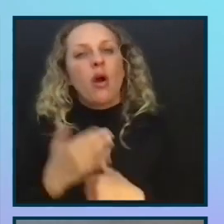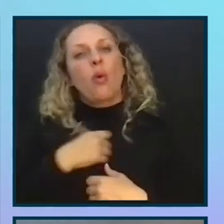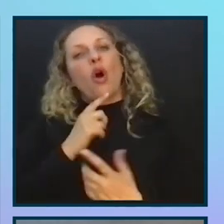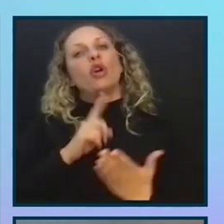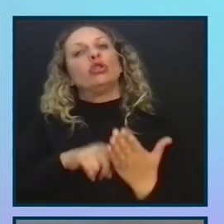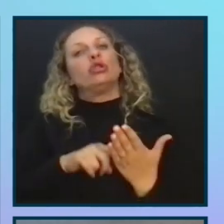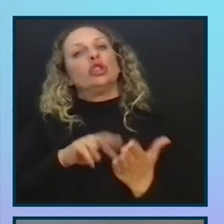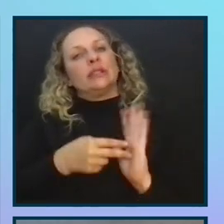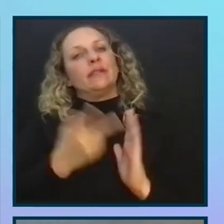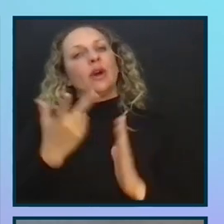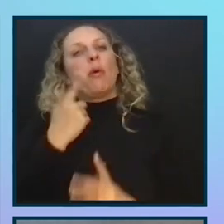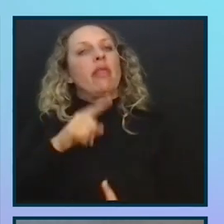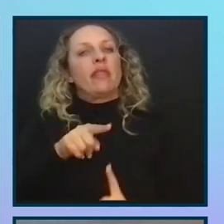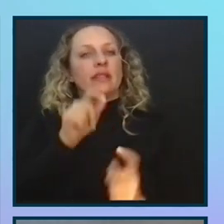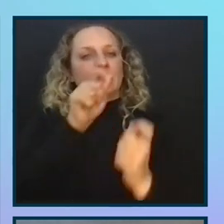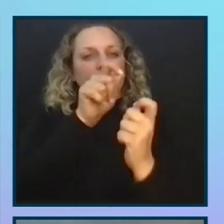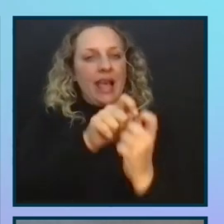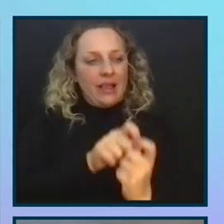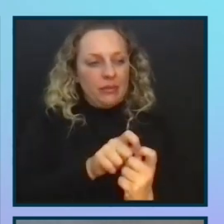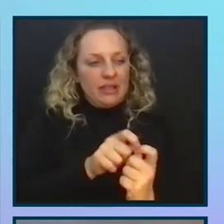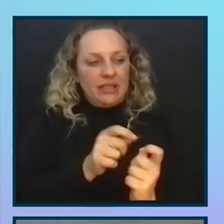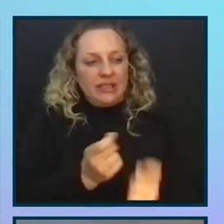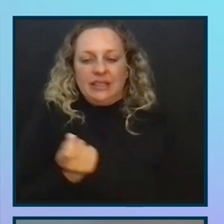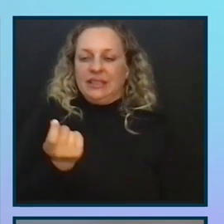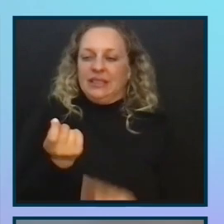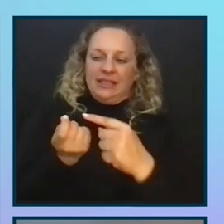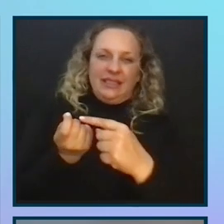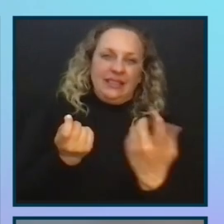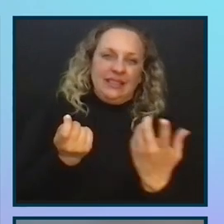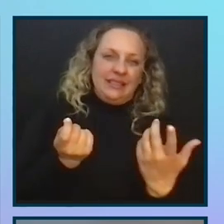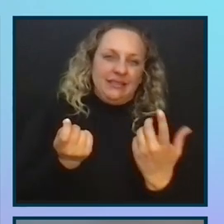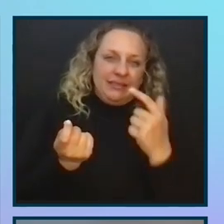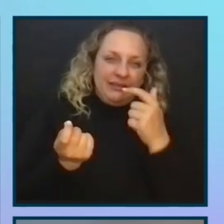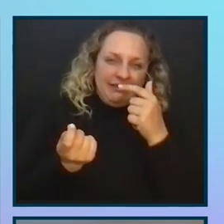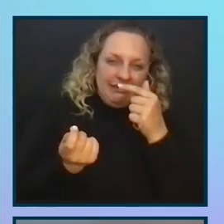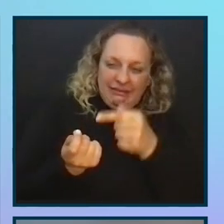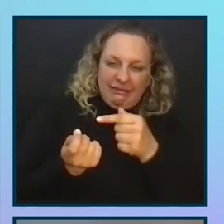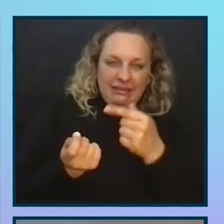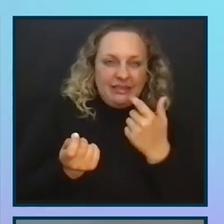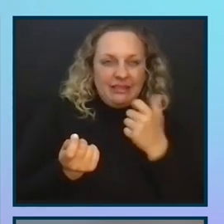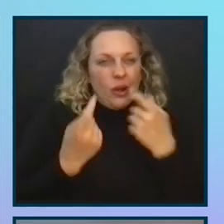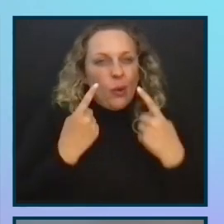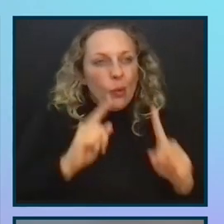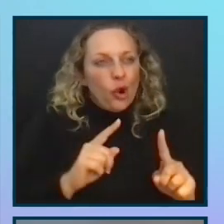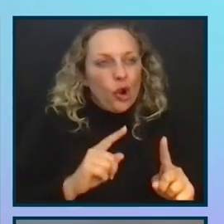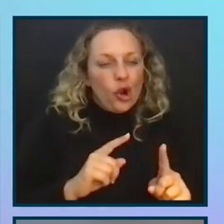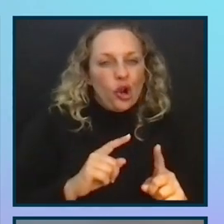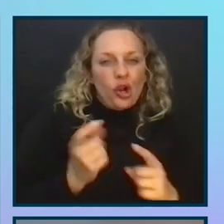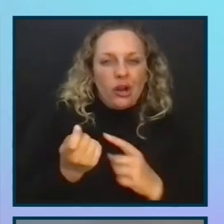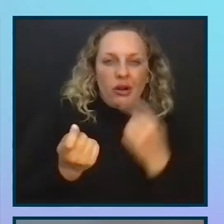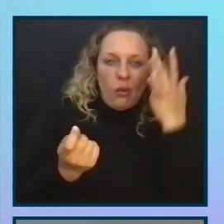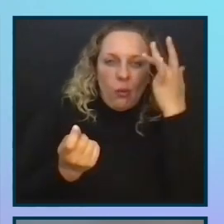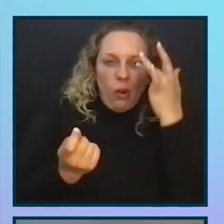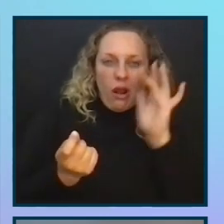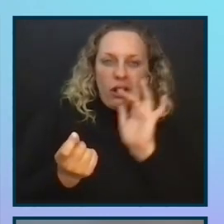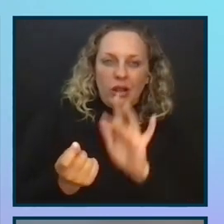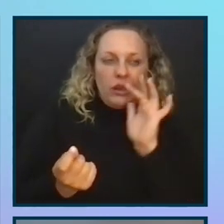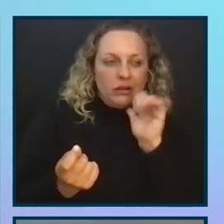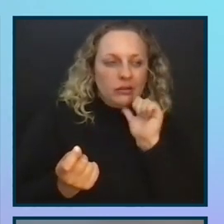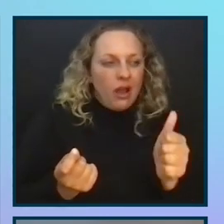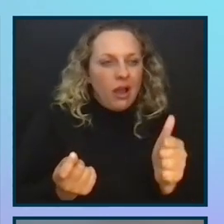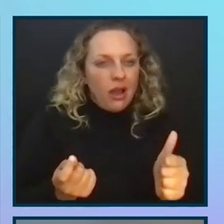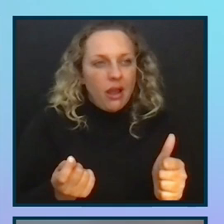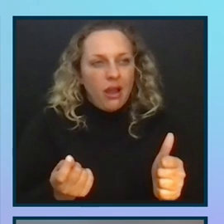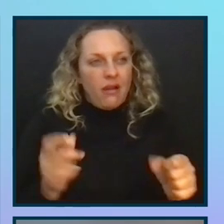start to define what this element isn't right now. It's not fully clickable. It's not holding multimedia content. And it's commonly